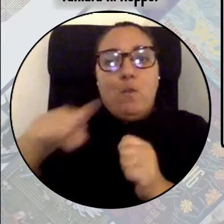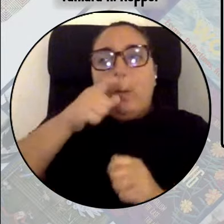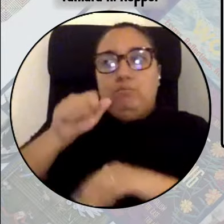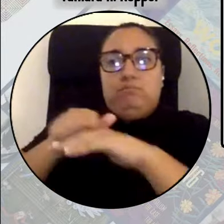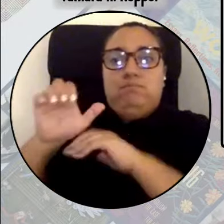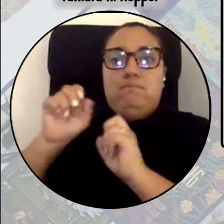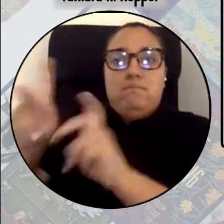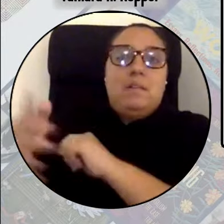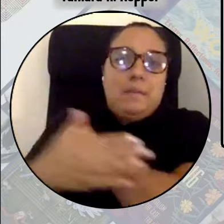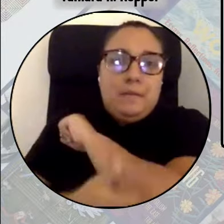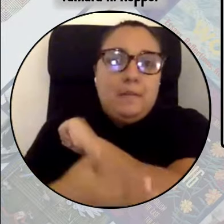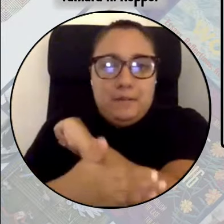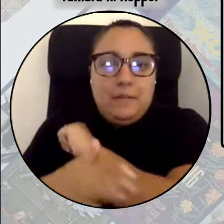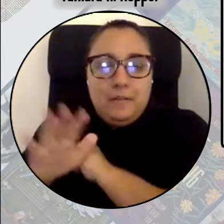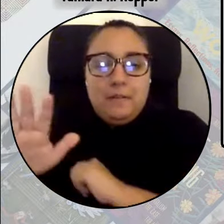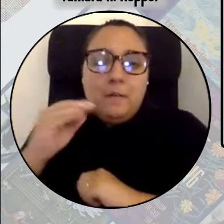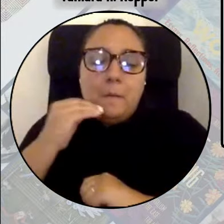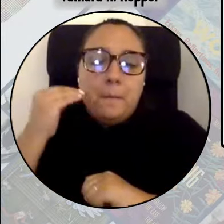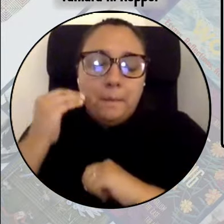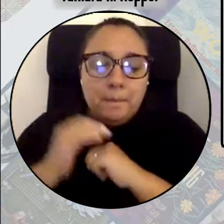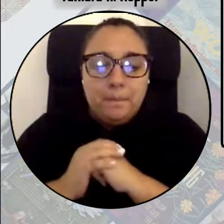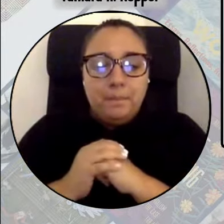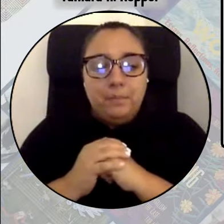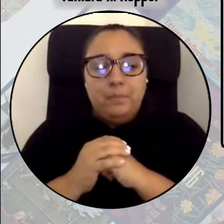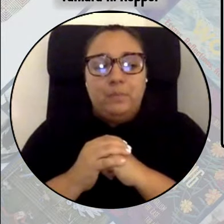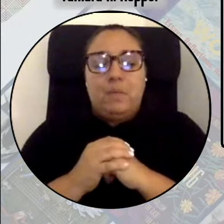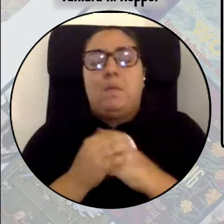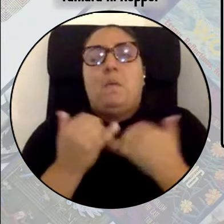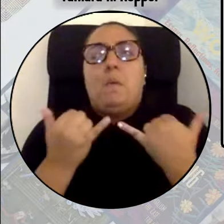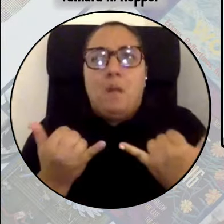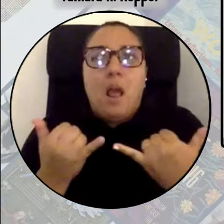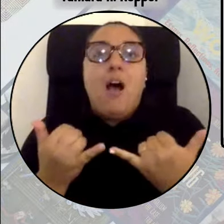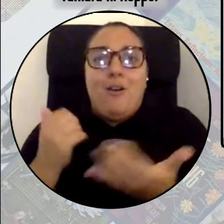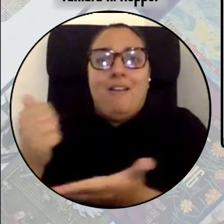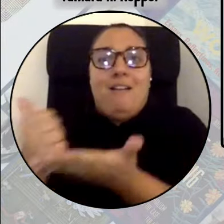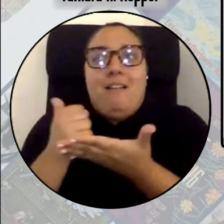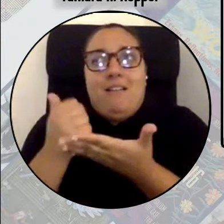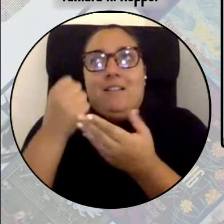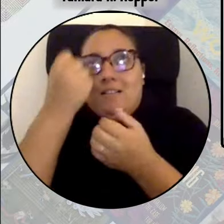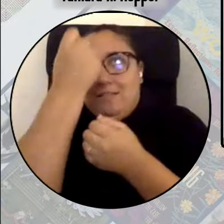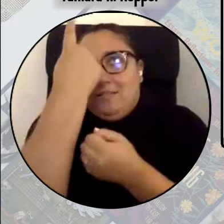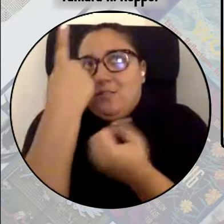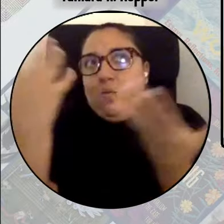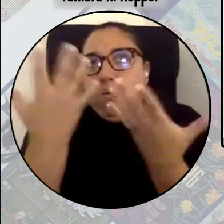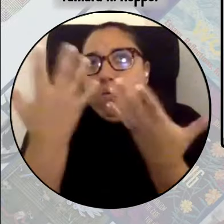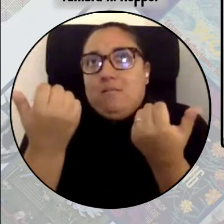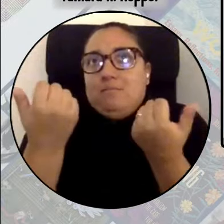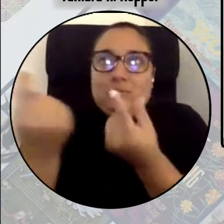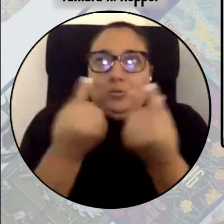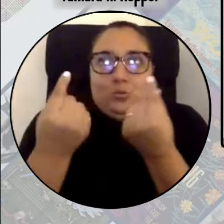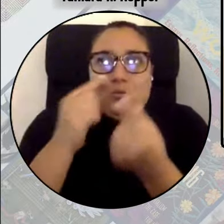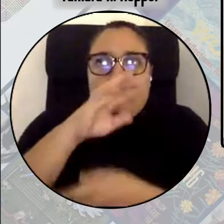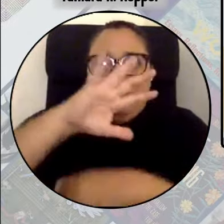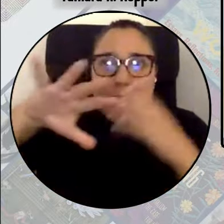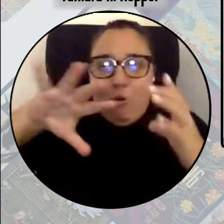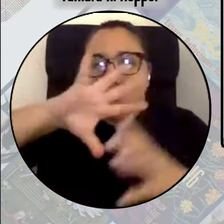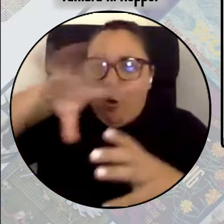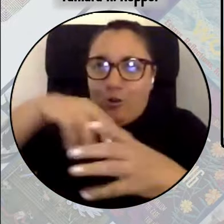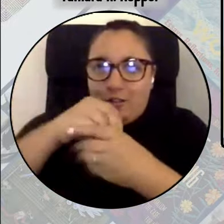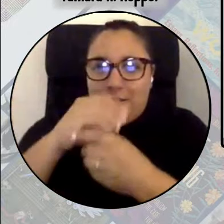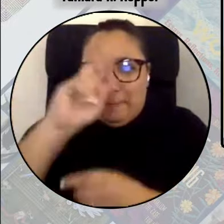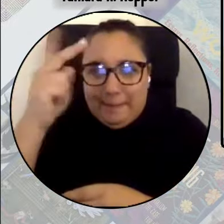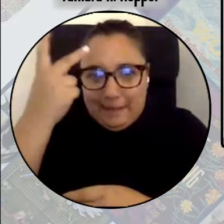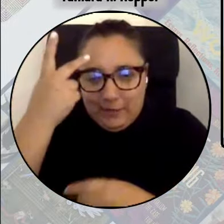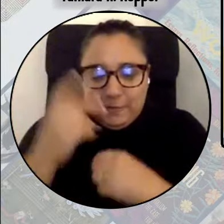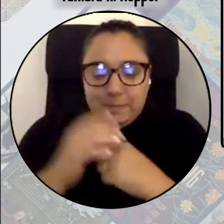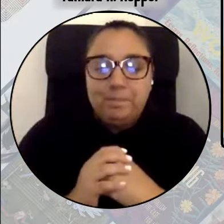happening. And so it gives us some hope about politically what we can try to do. Okay, let's get started. So first, I want to